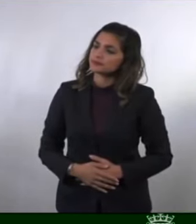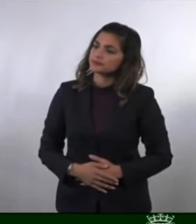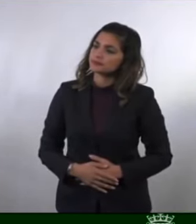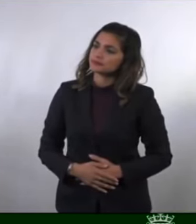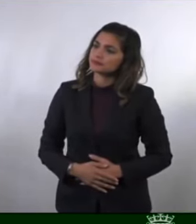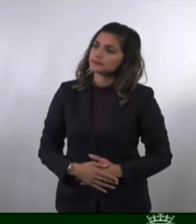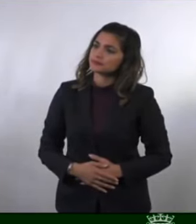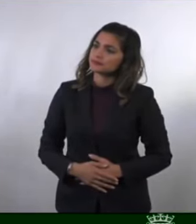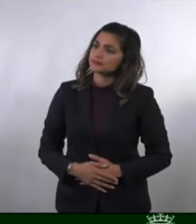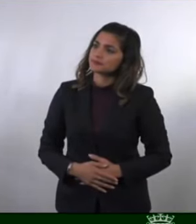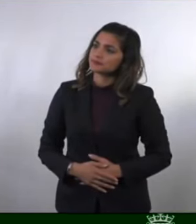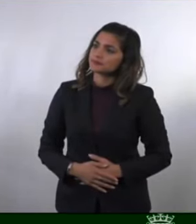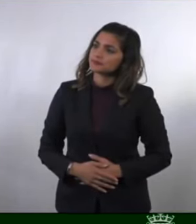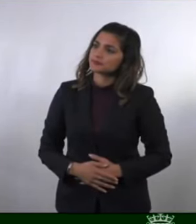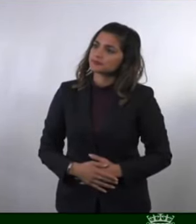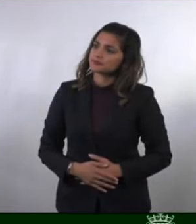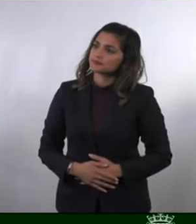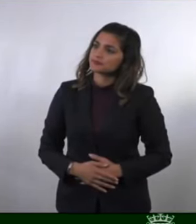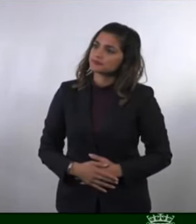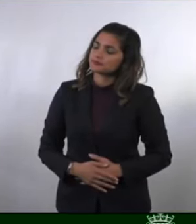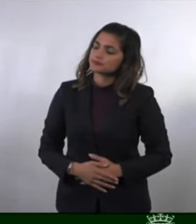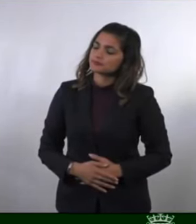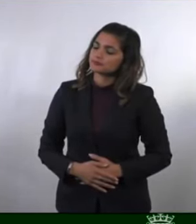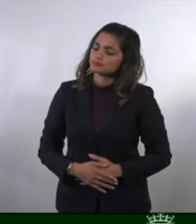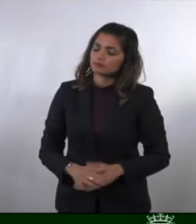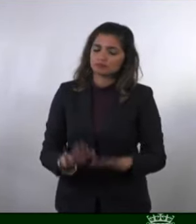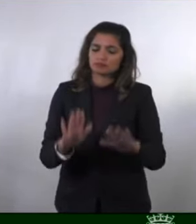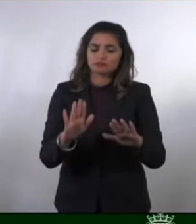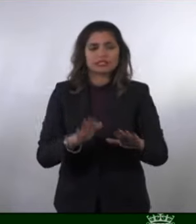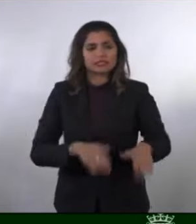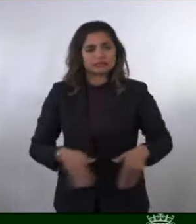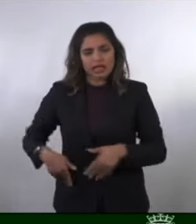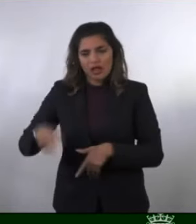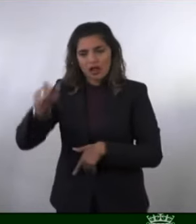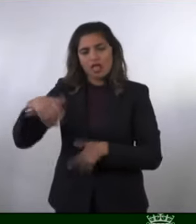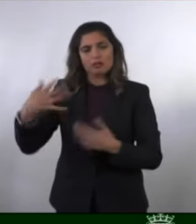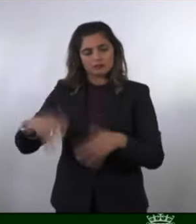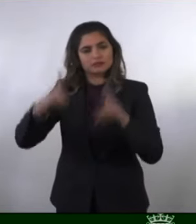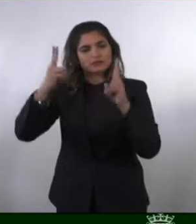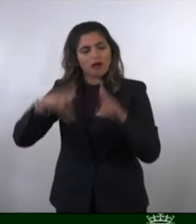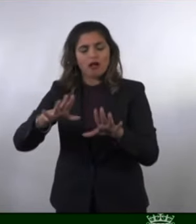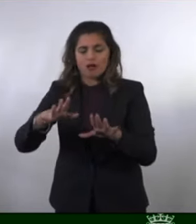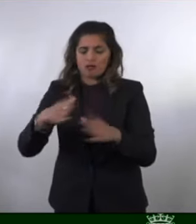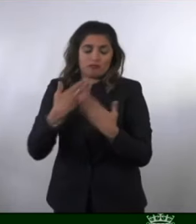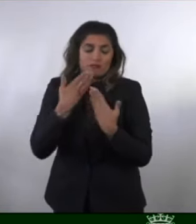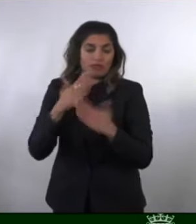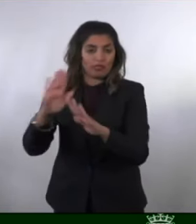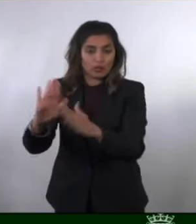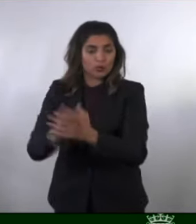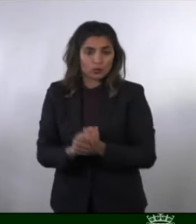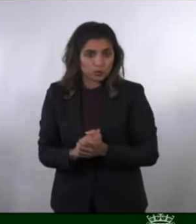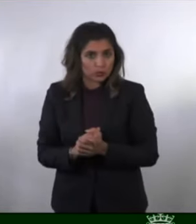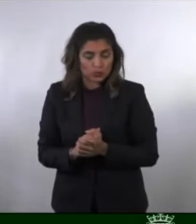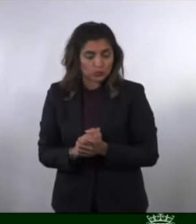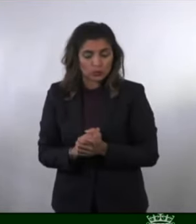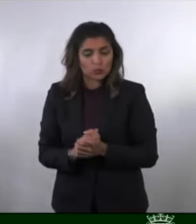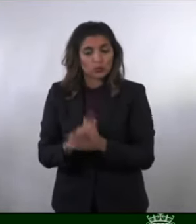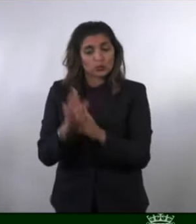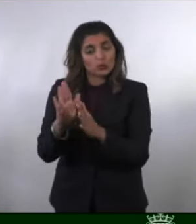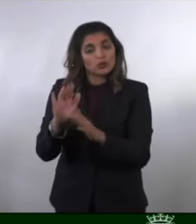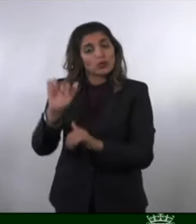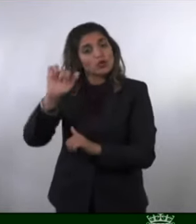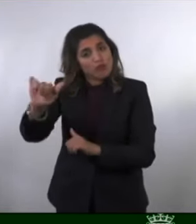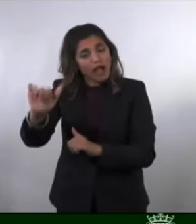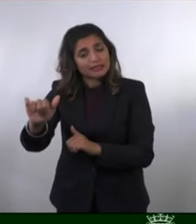much his tribute to the sailors lost at sea. And my honourable friend is right to